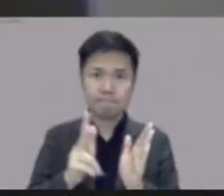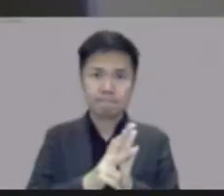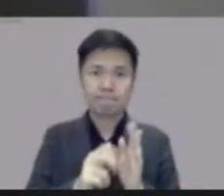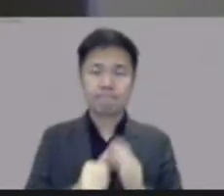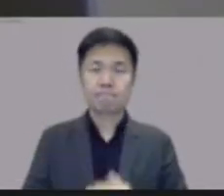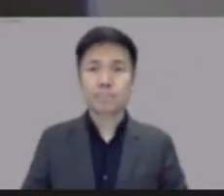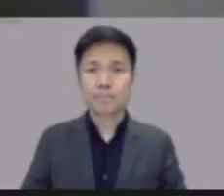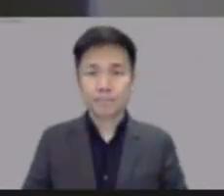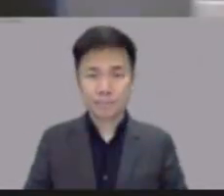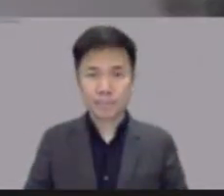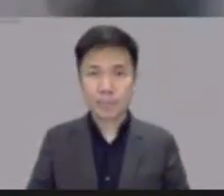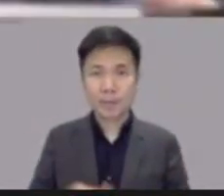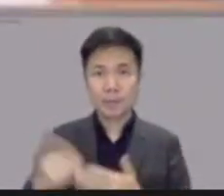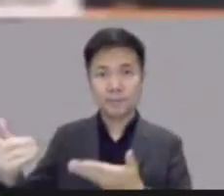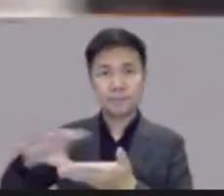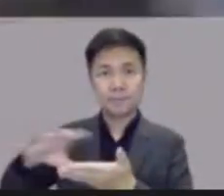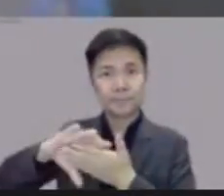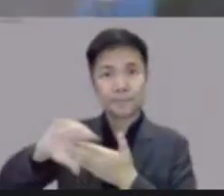respond